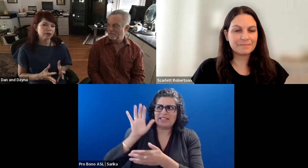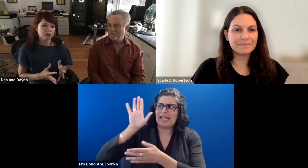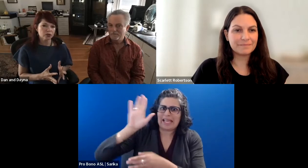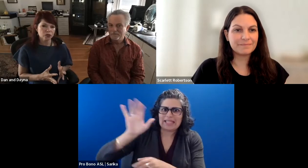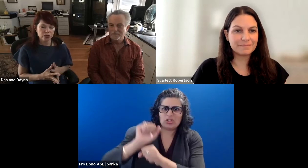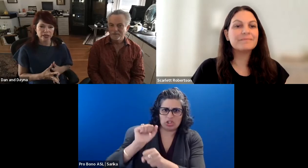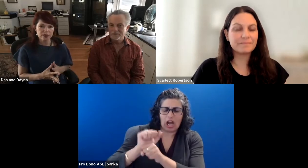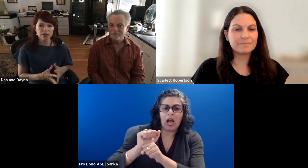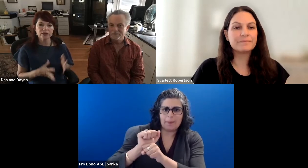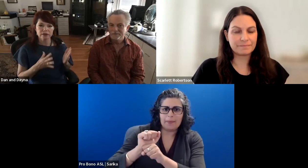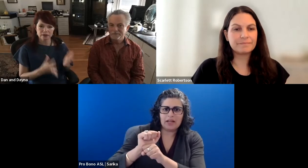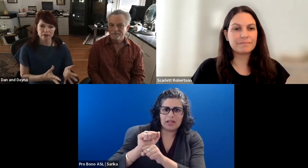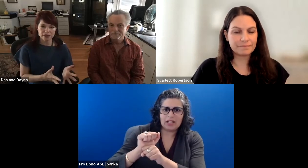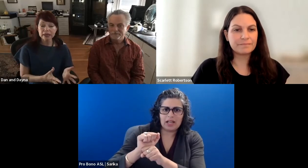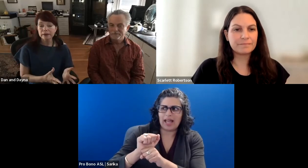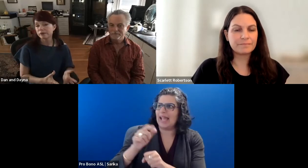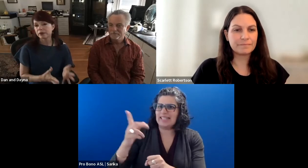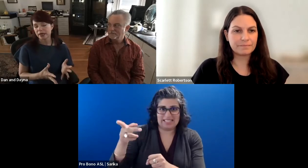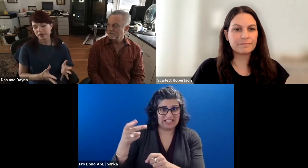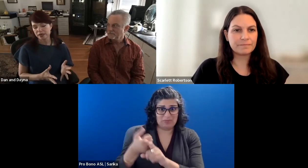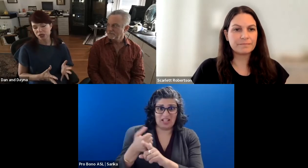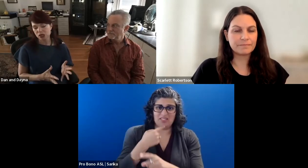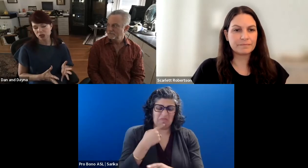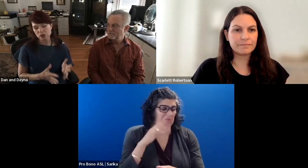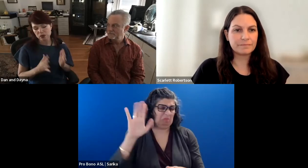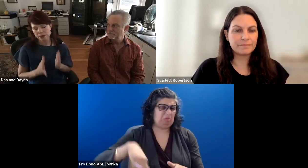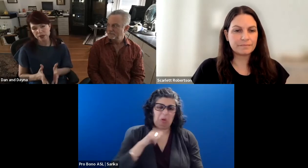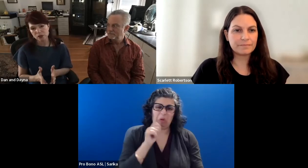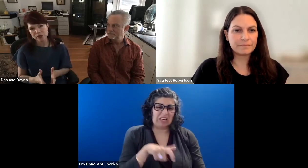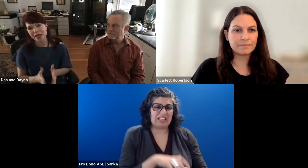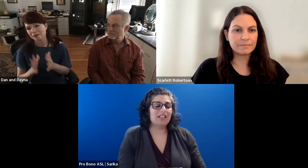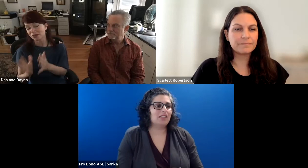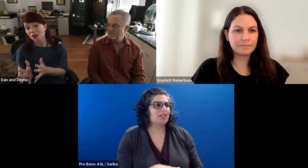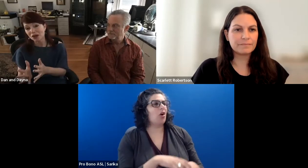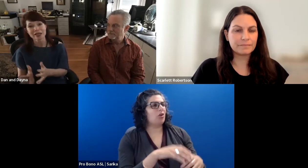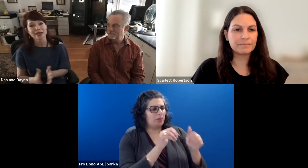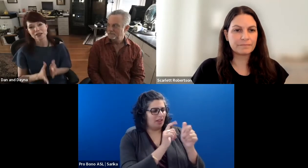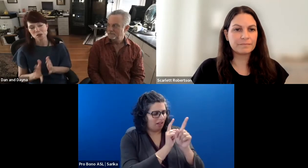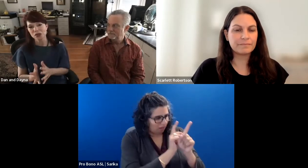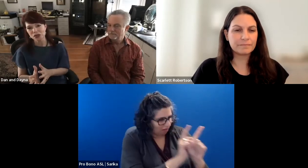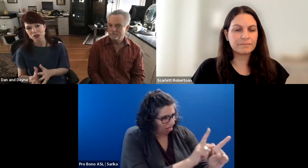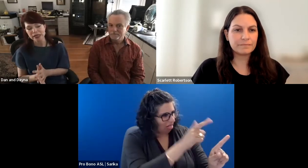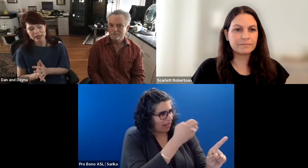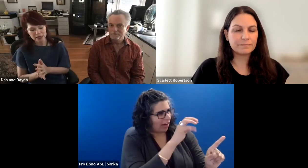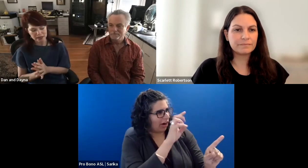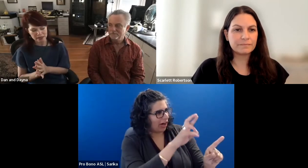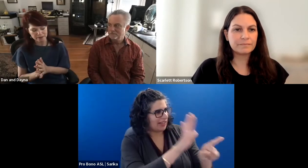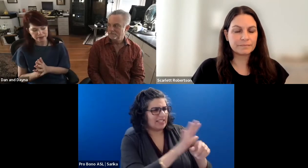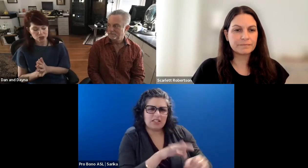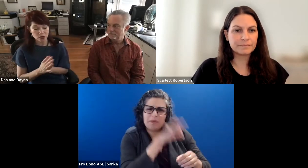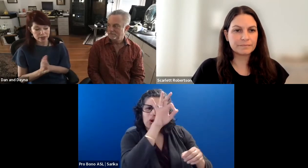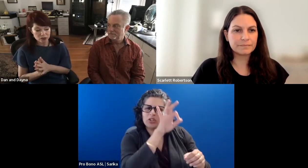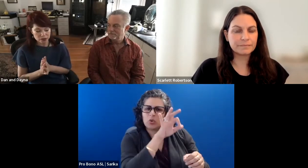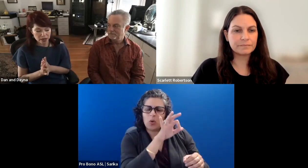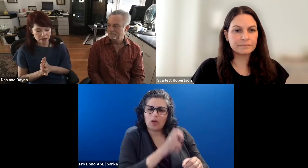Leonard's spiritual journey with him and to be there with that song and its weird journey.